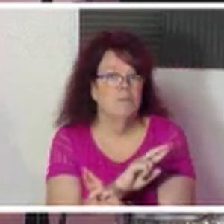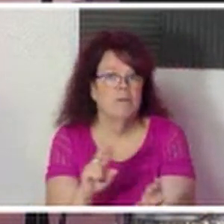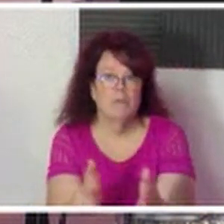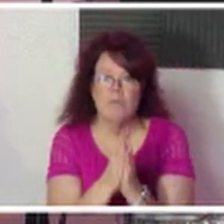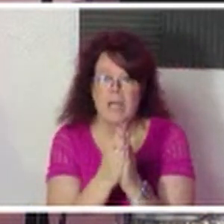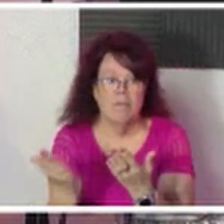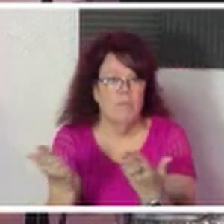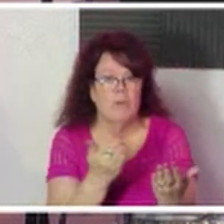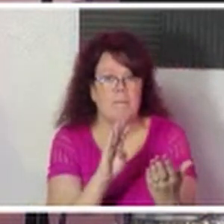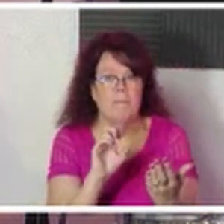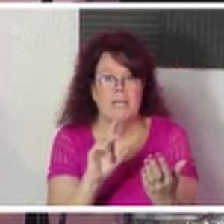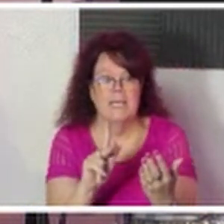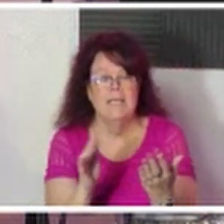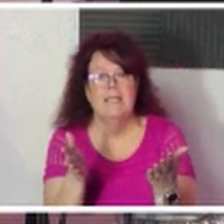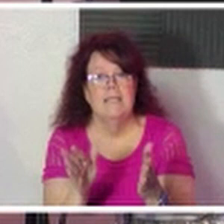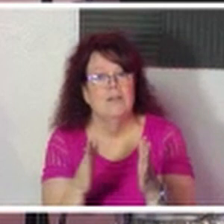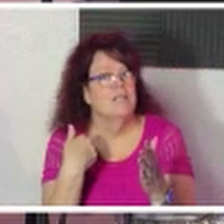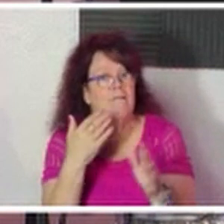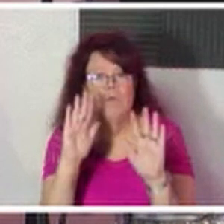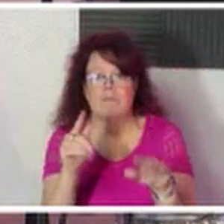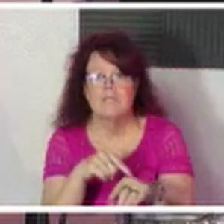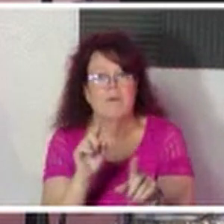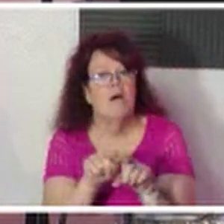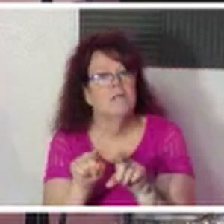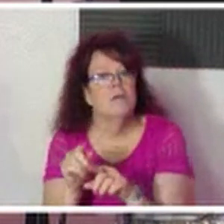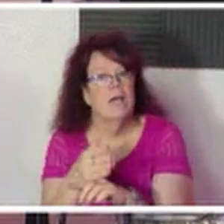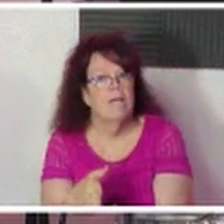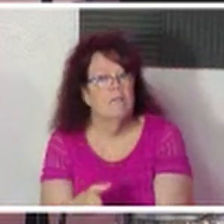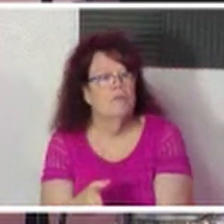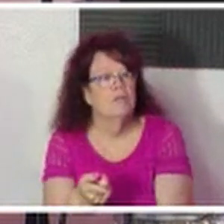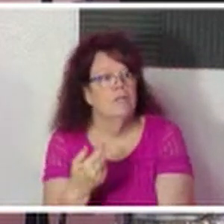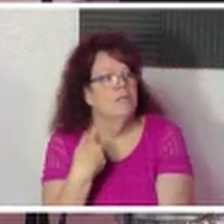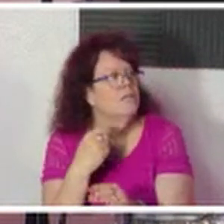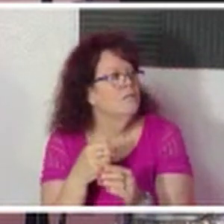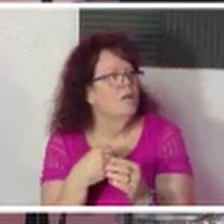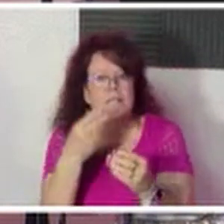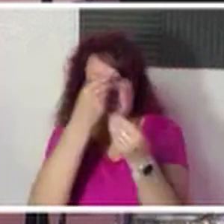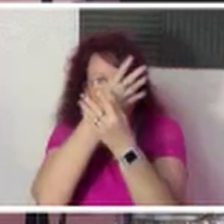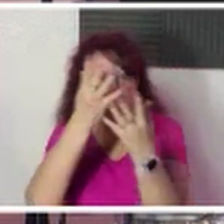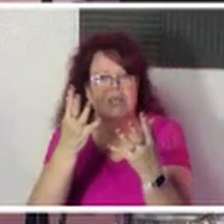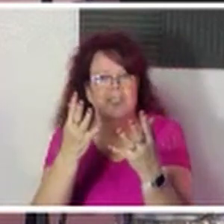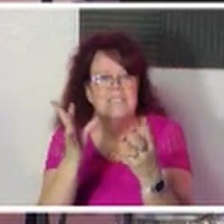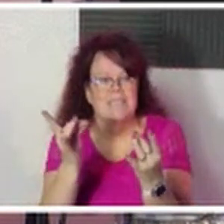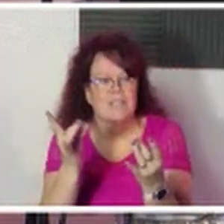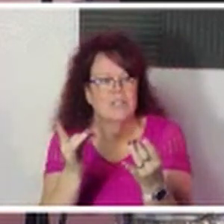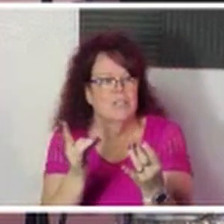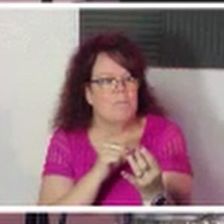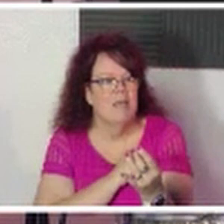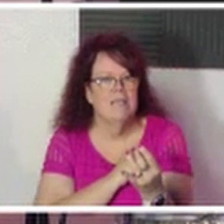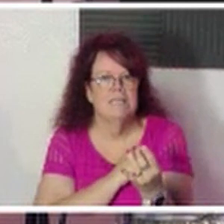and then I'll bring Becky up and let her just have a great time. Also afterwards, she's got all kinds of information, stickers,